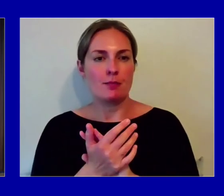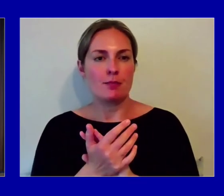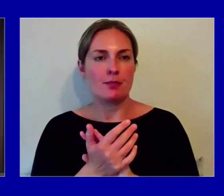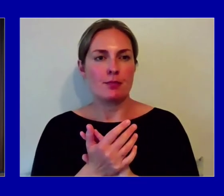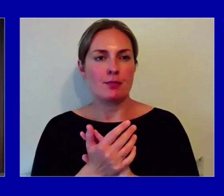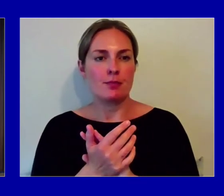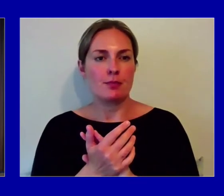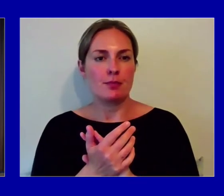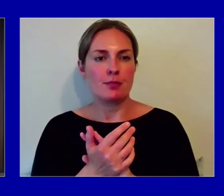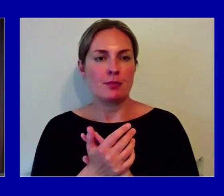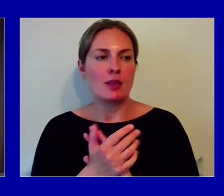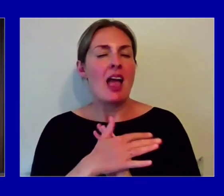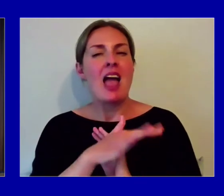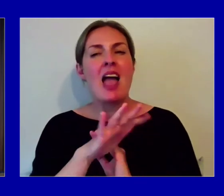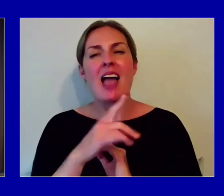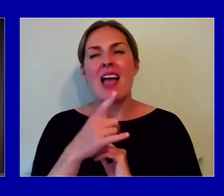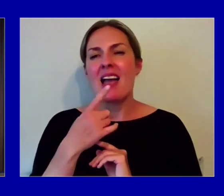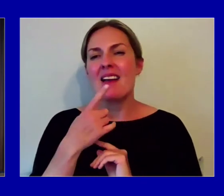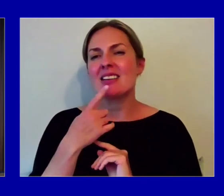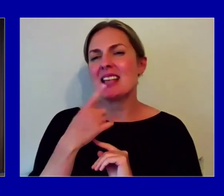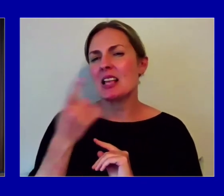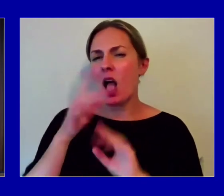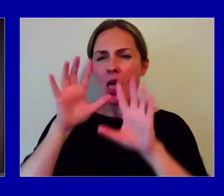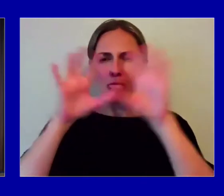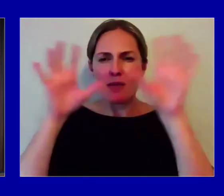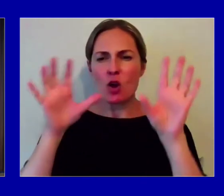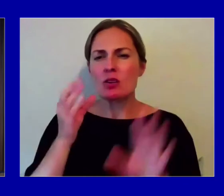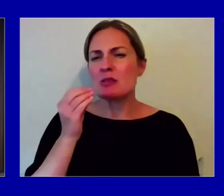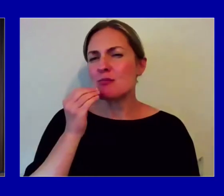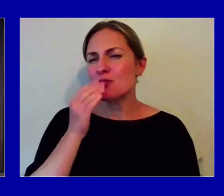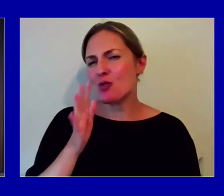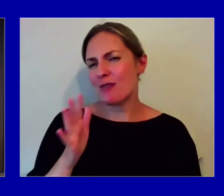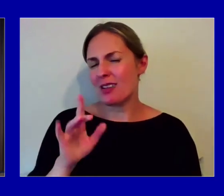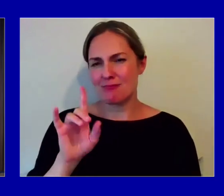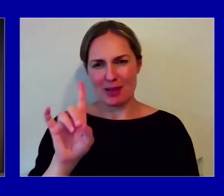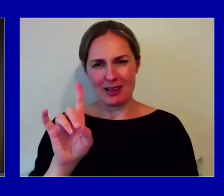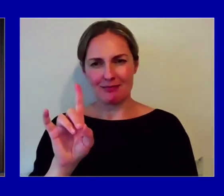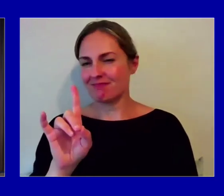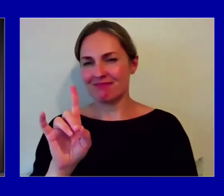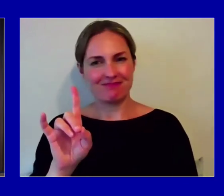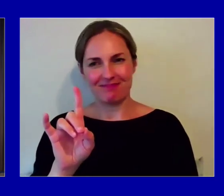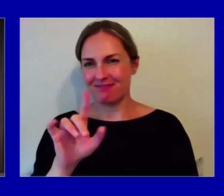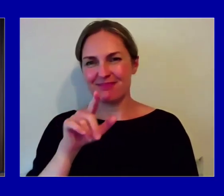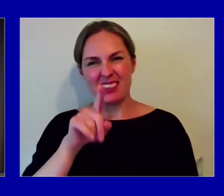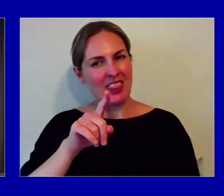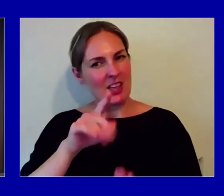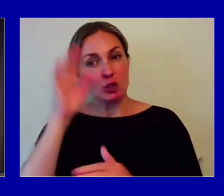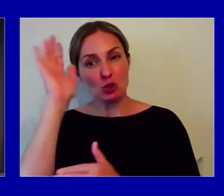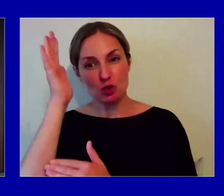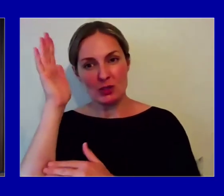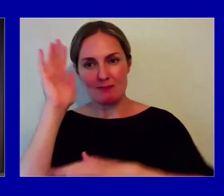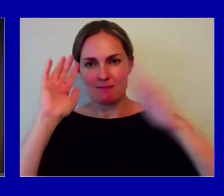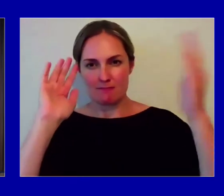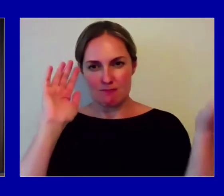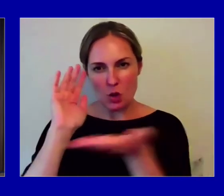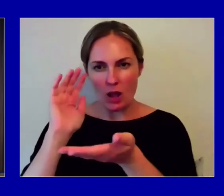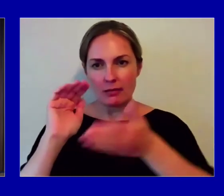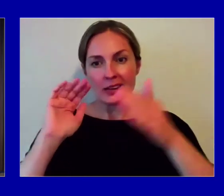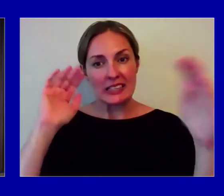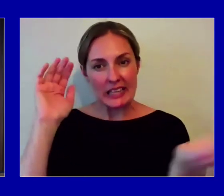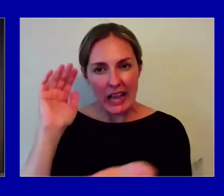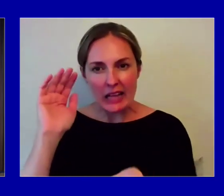a lot of bullshit. You know, it's been logged three times and it's been logged again. Um, this is not a pristine forest. The trees,